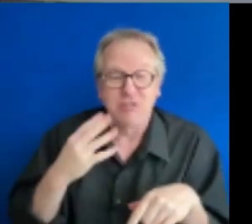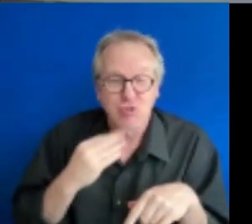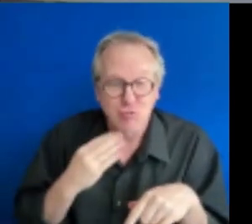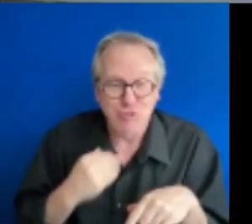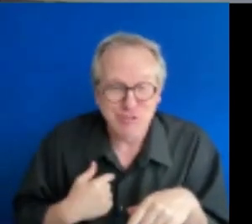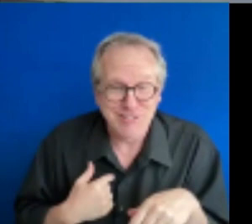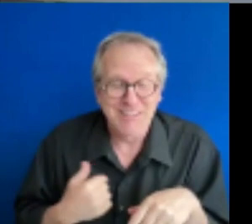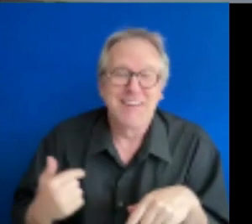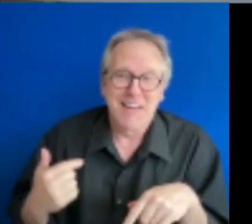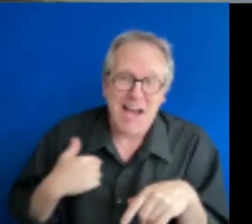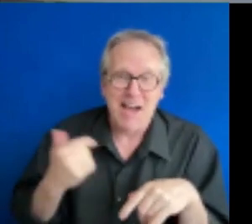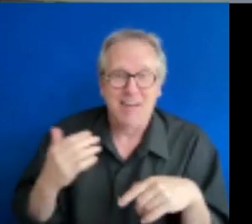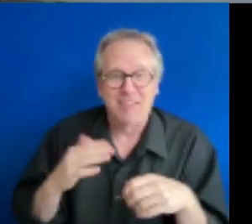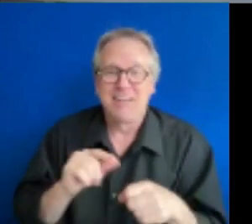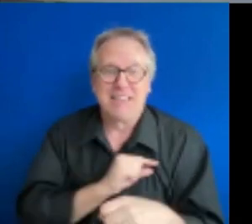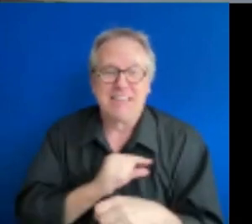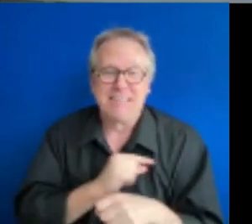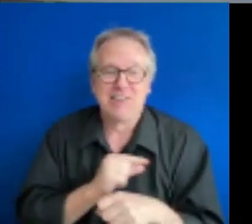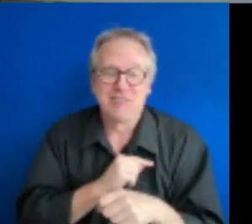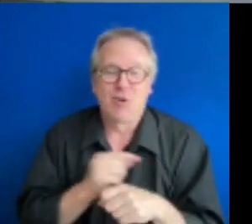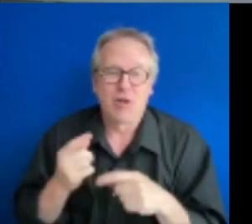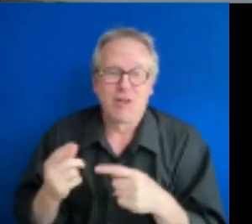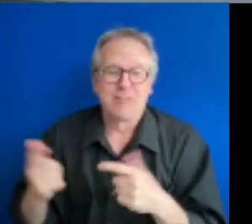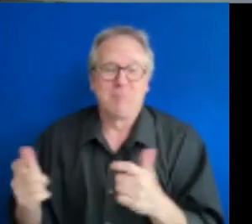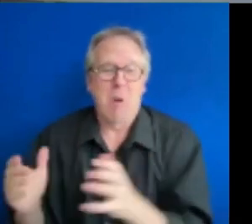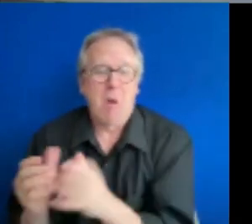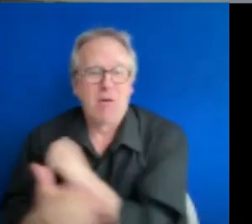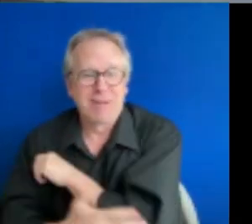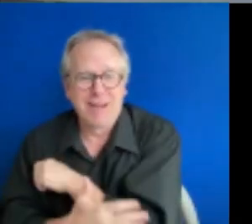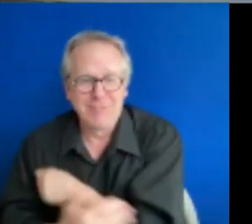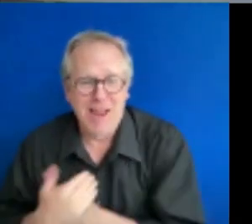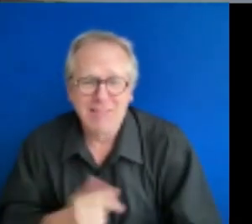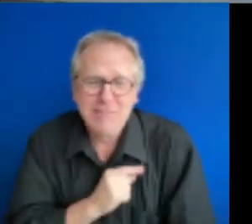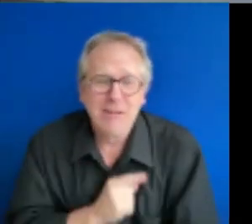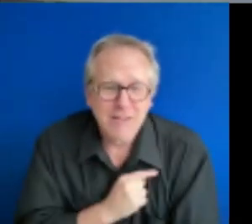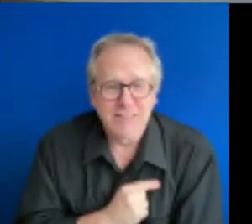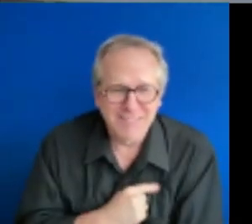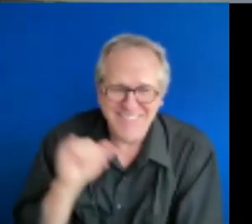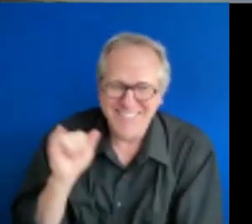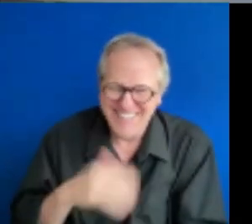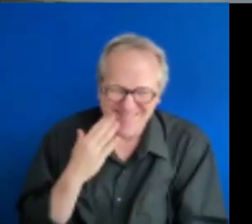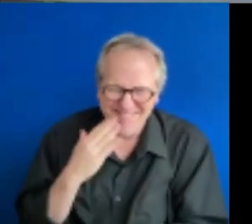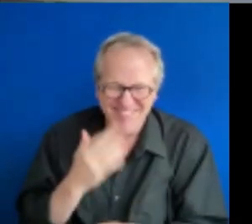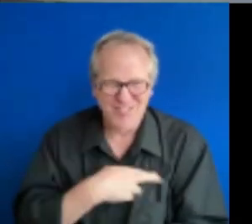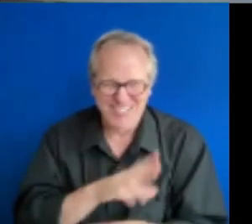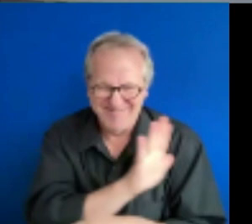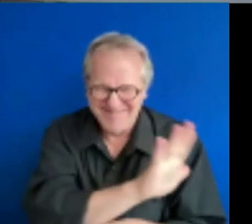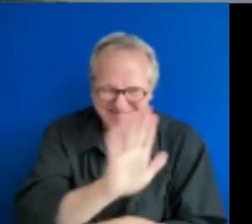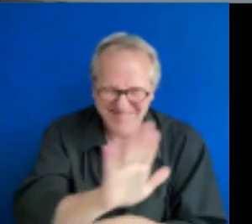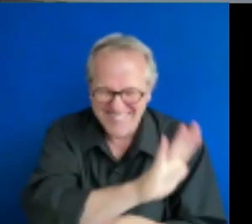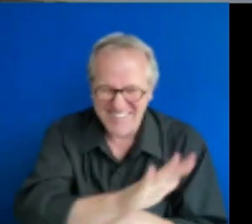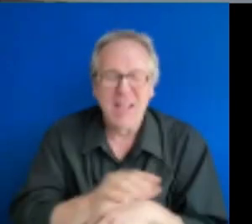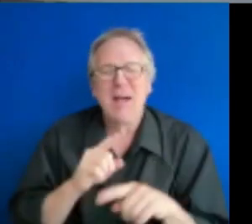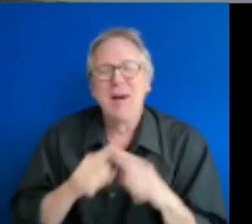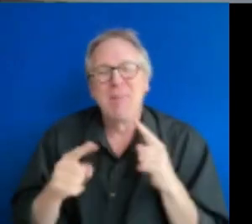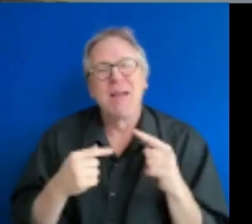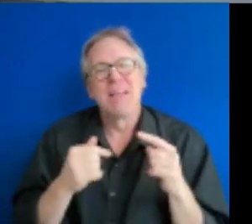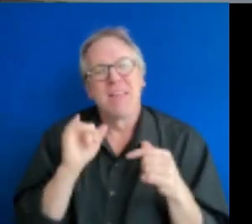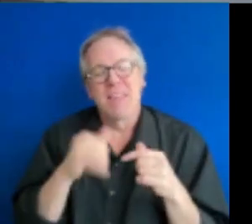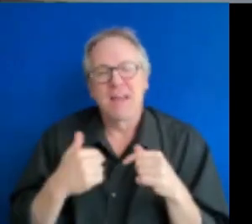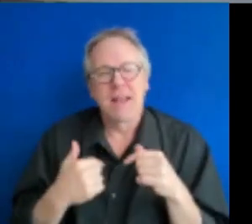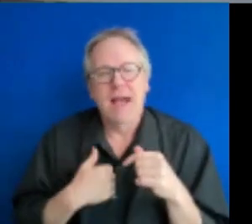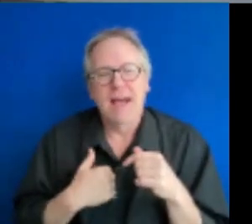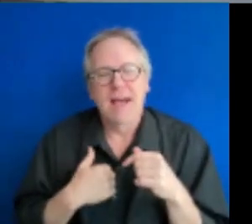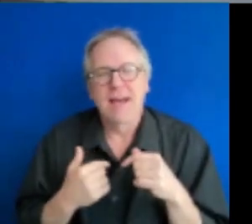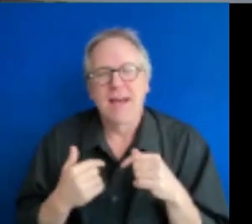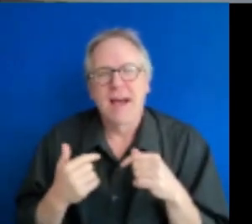have enough guilt for a small country. But in that, I received